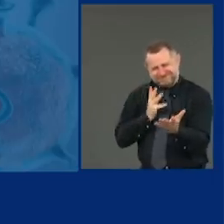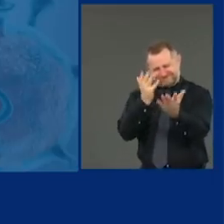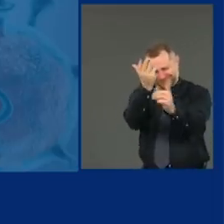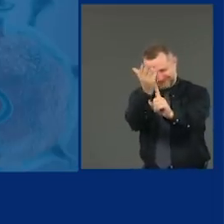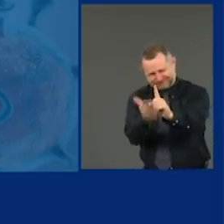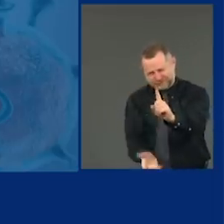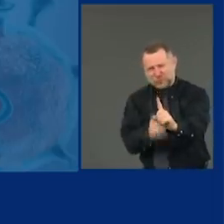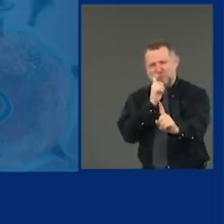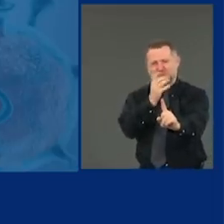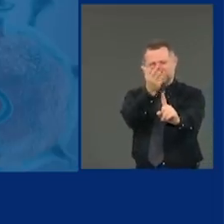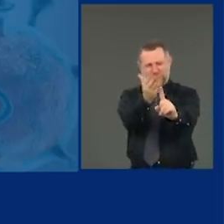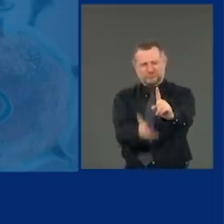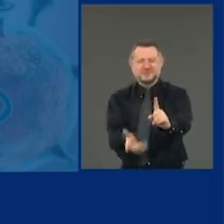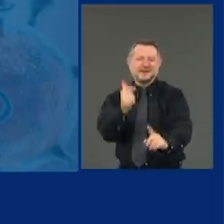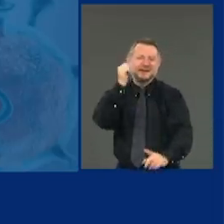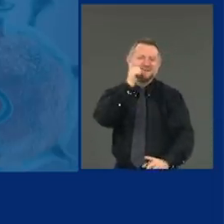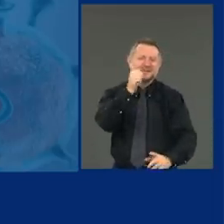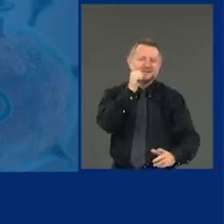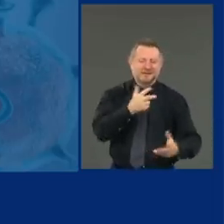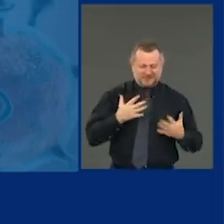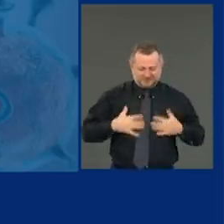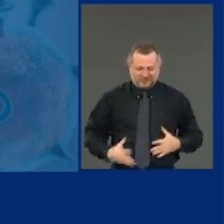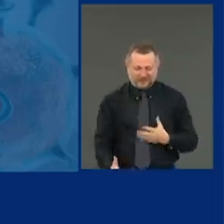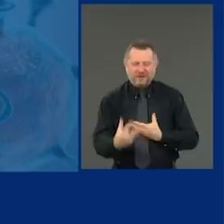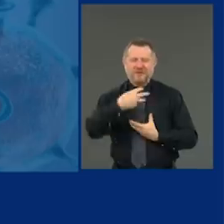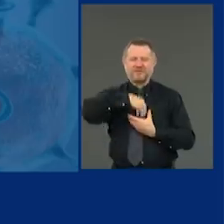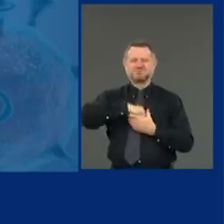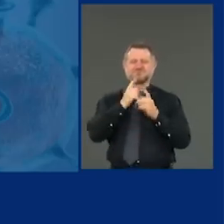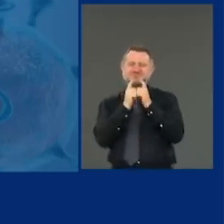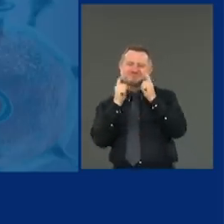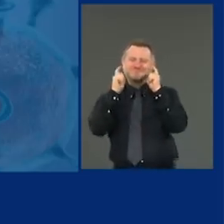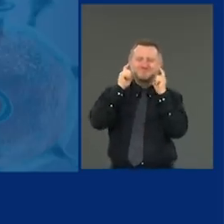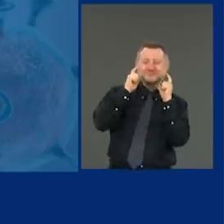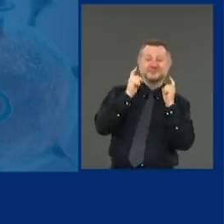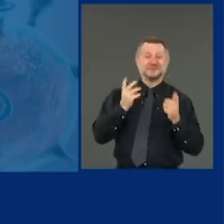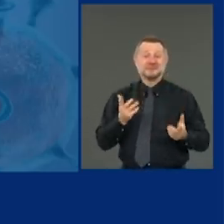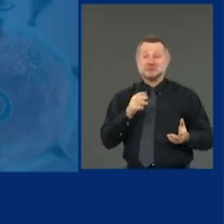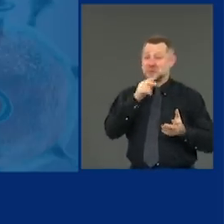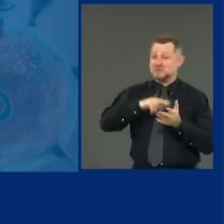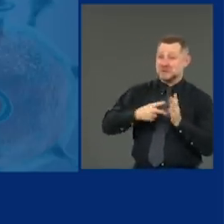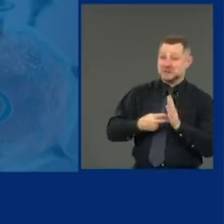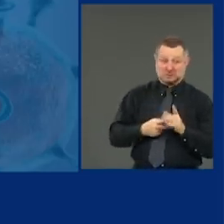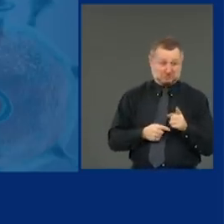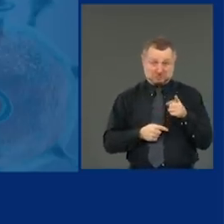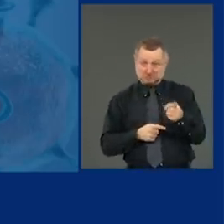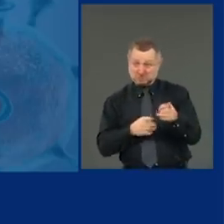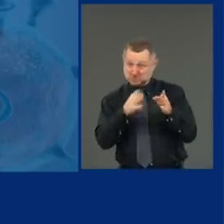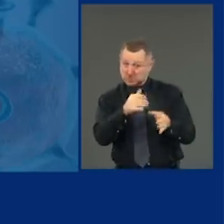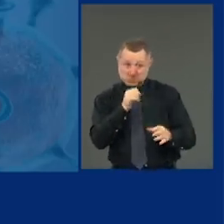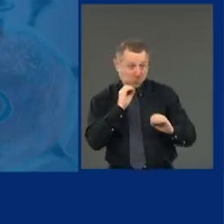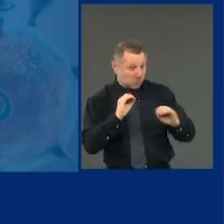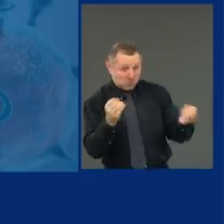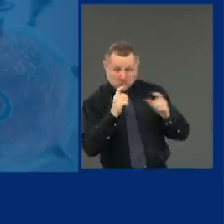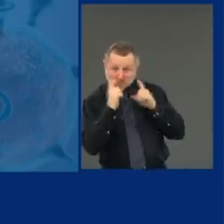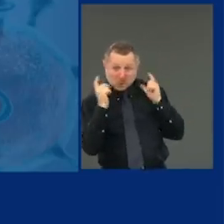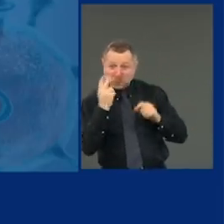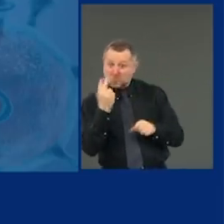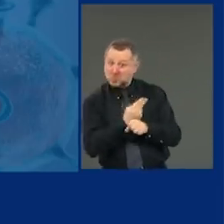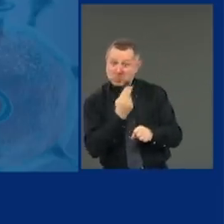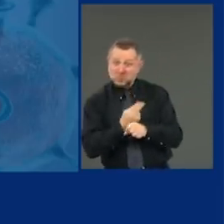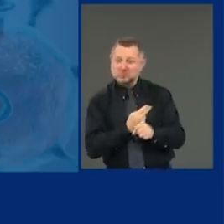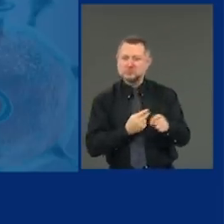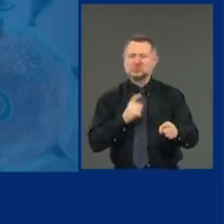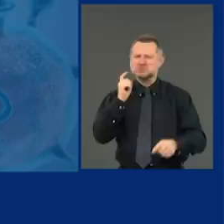do every day. That does not mean when someone doesn't wear a mask, we should be rude to